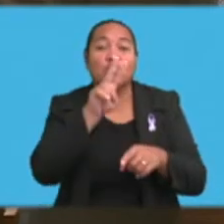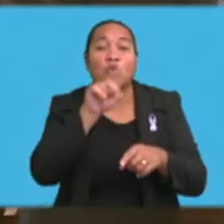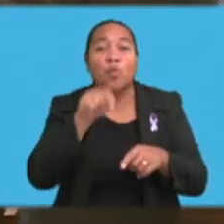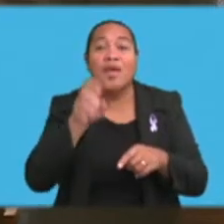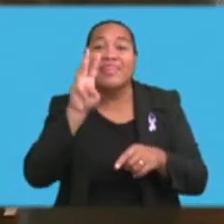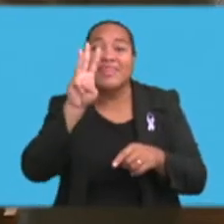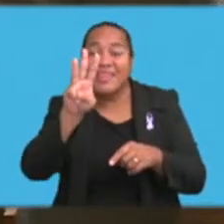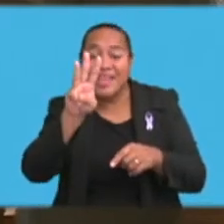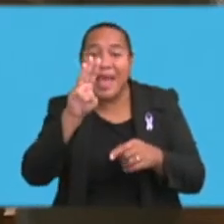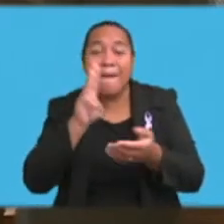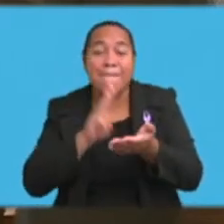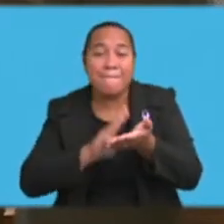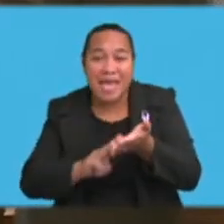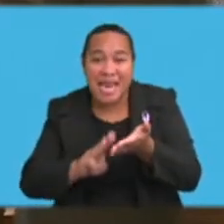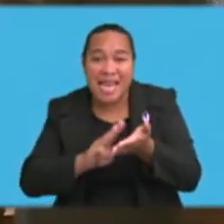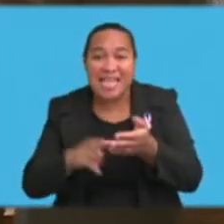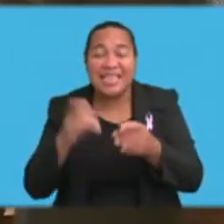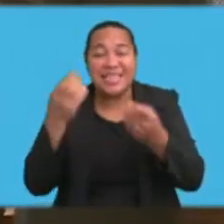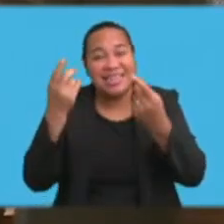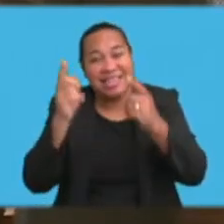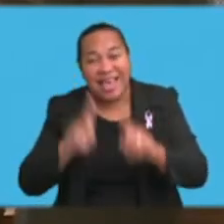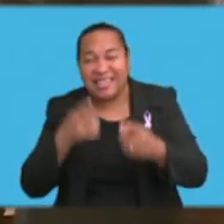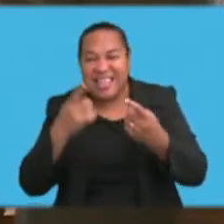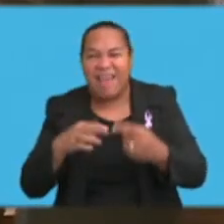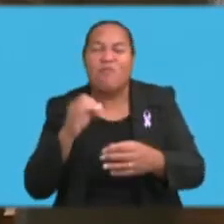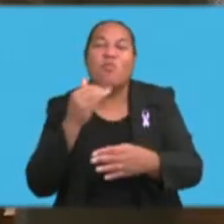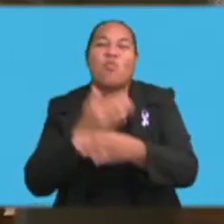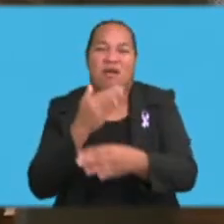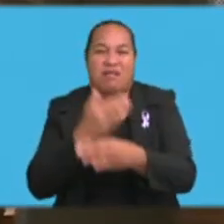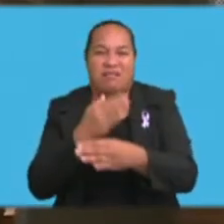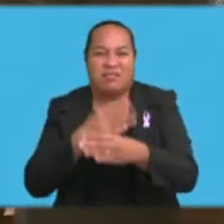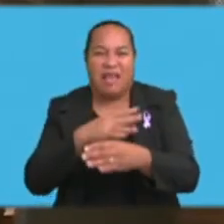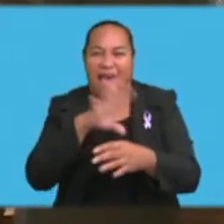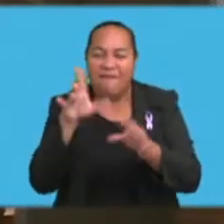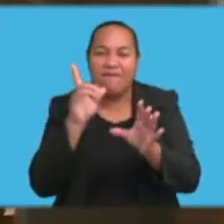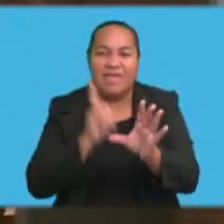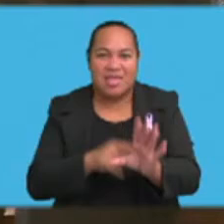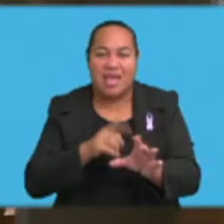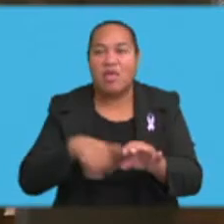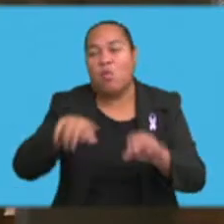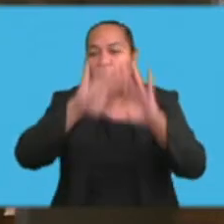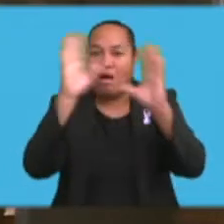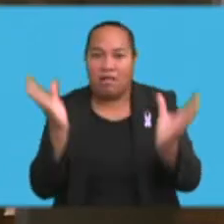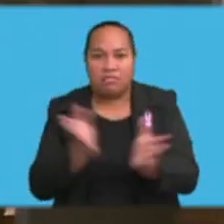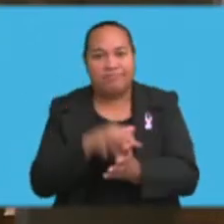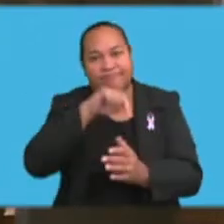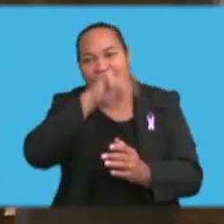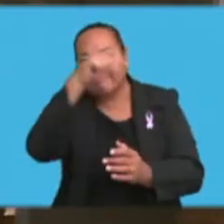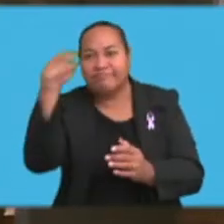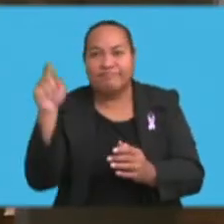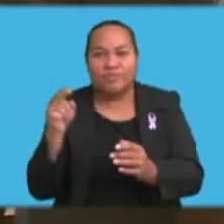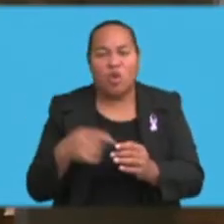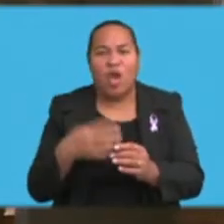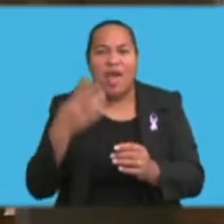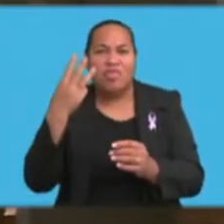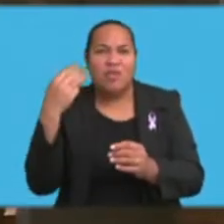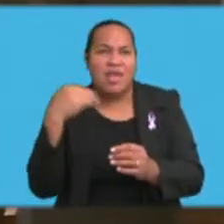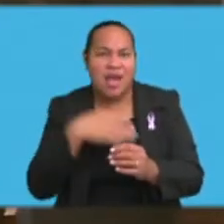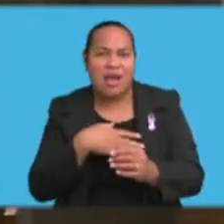deaths annually around the world. And there are also around the world, there are around 374